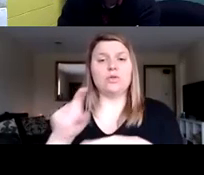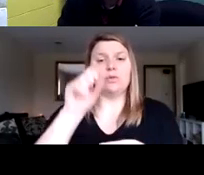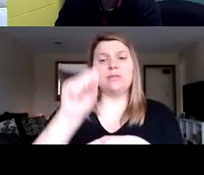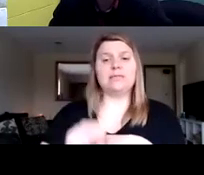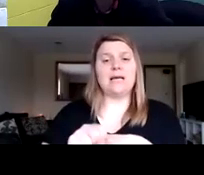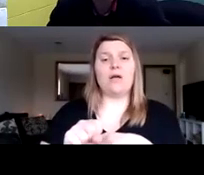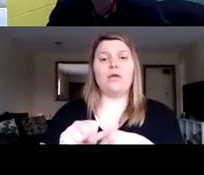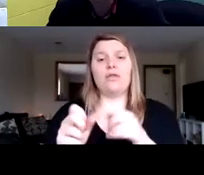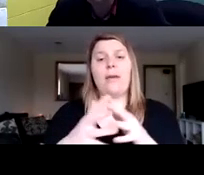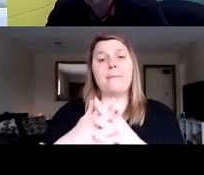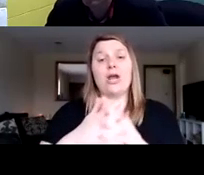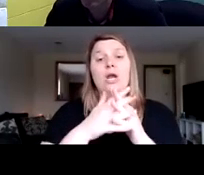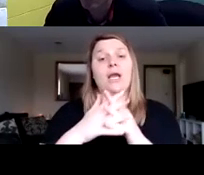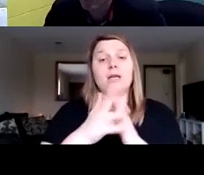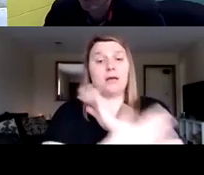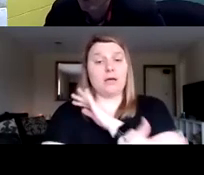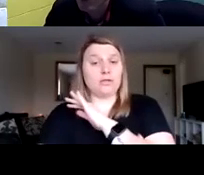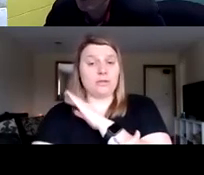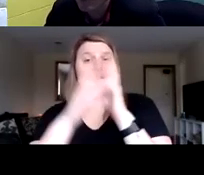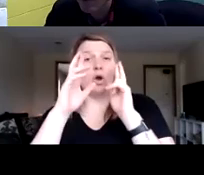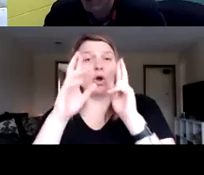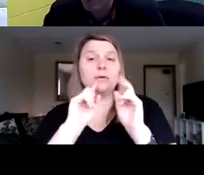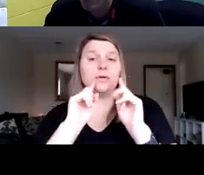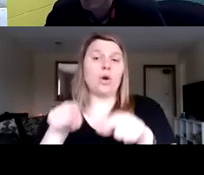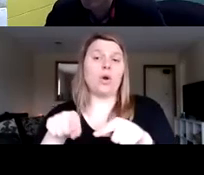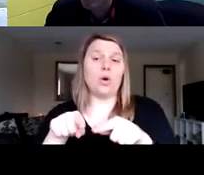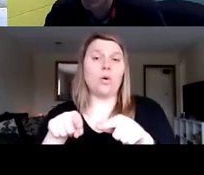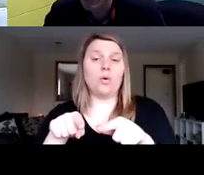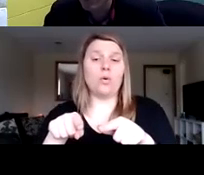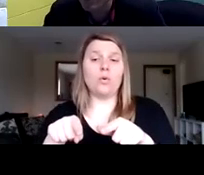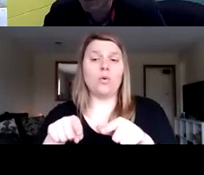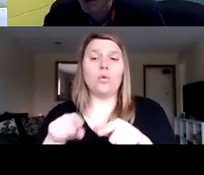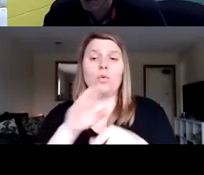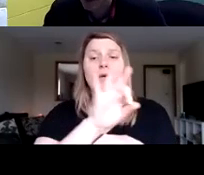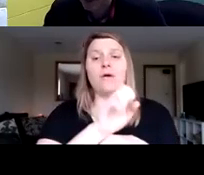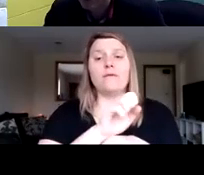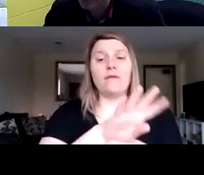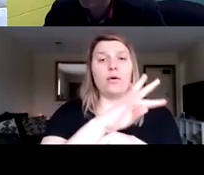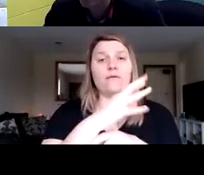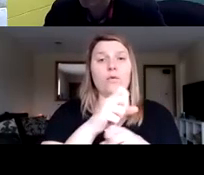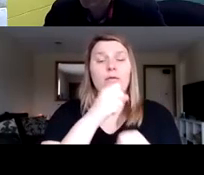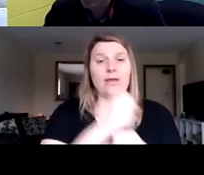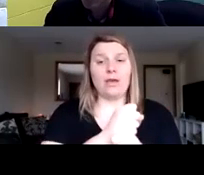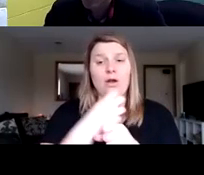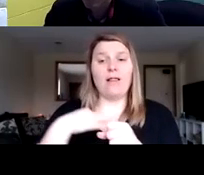American country. I was hoping to go to Paraguay with my February 4th year elective.